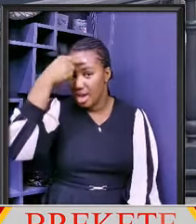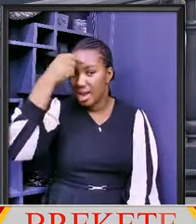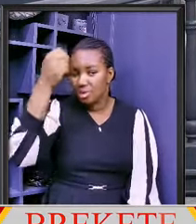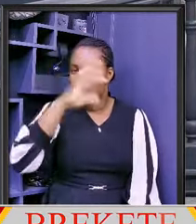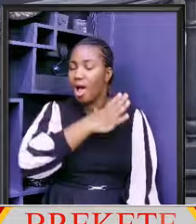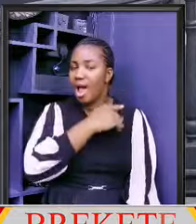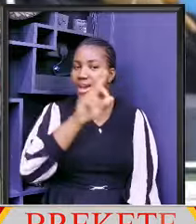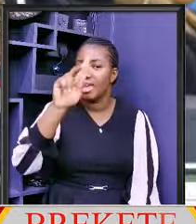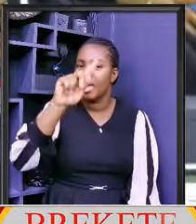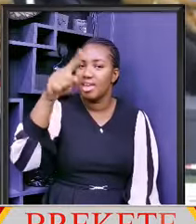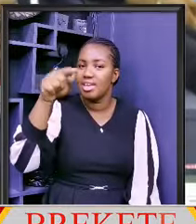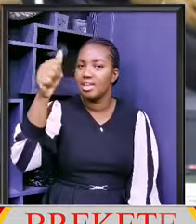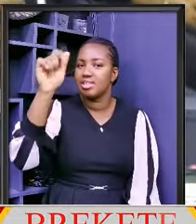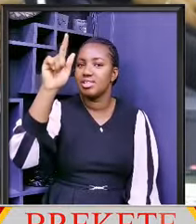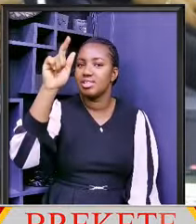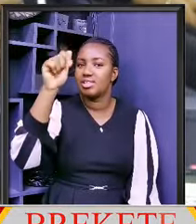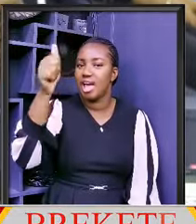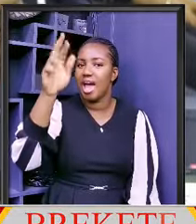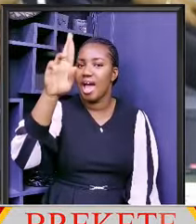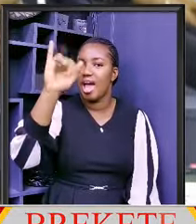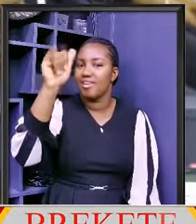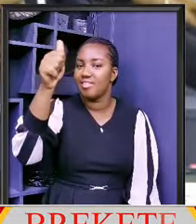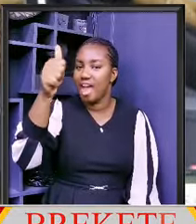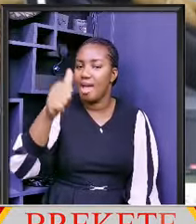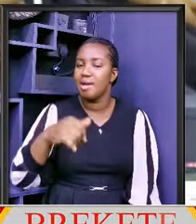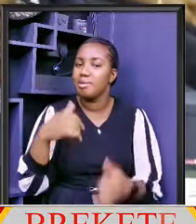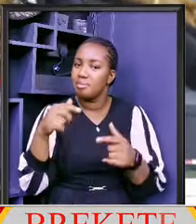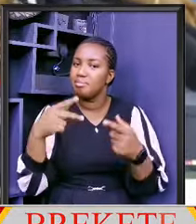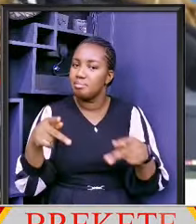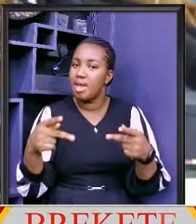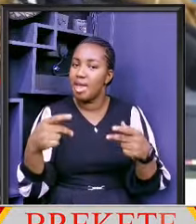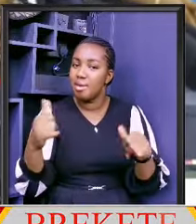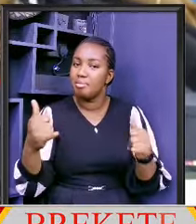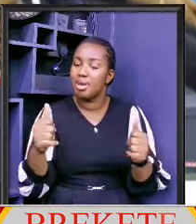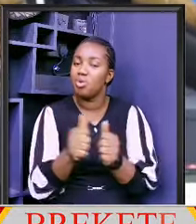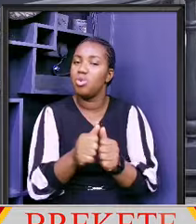each other. It hot afternoon.